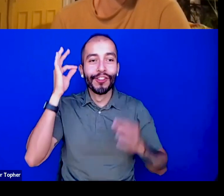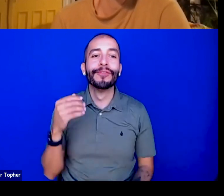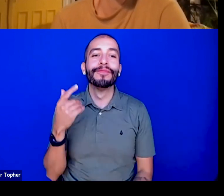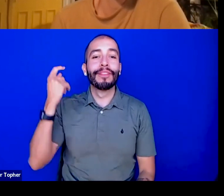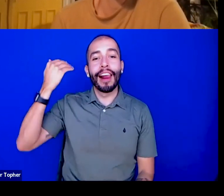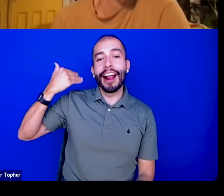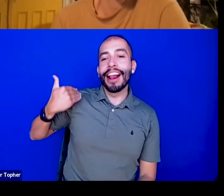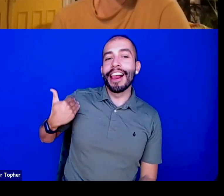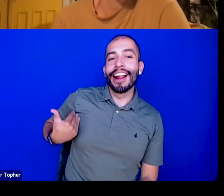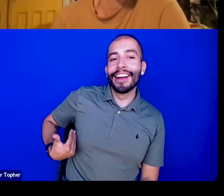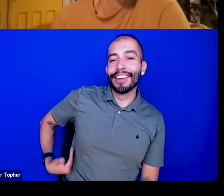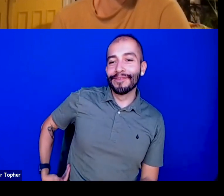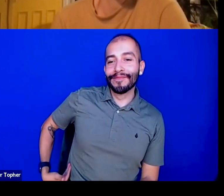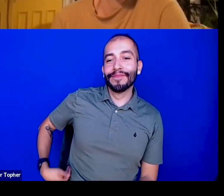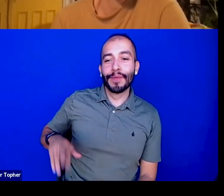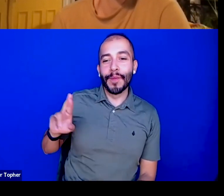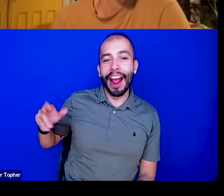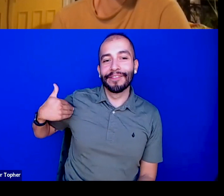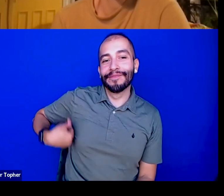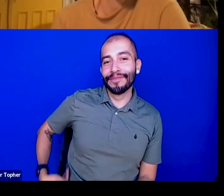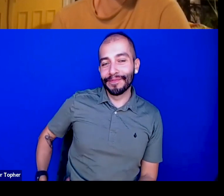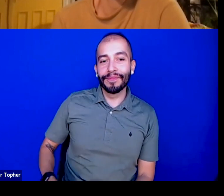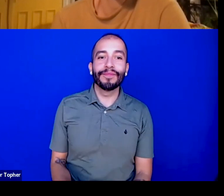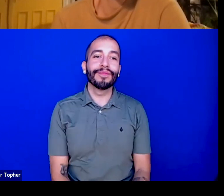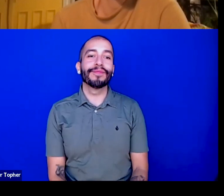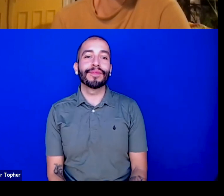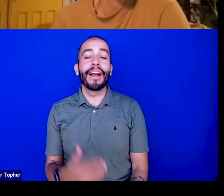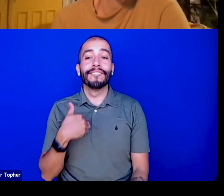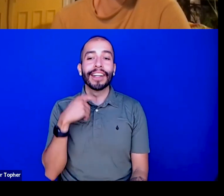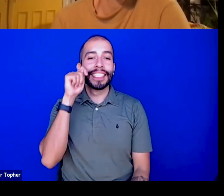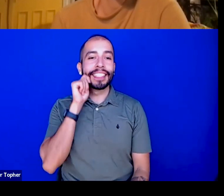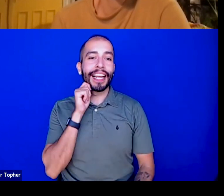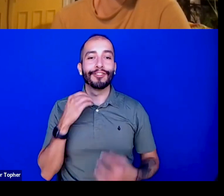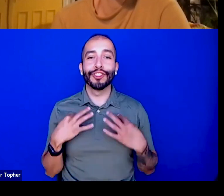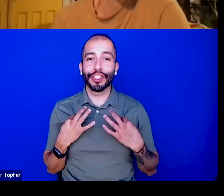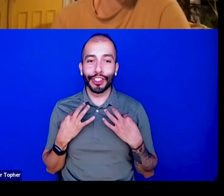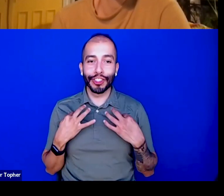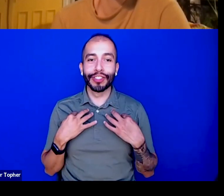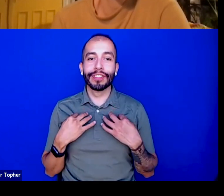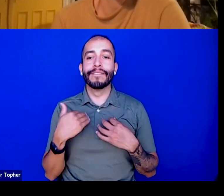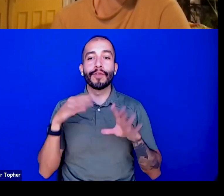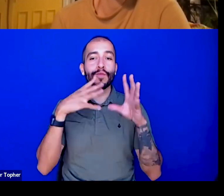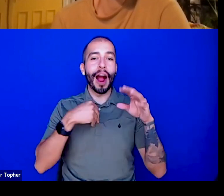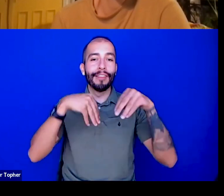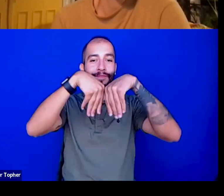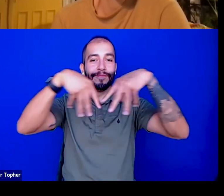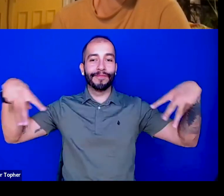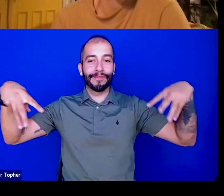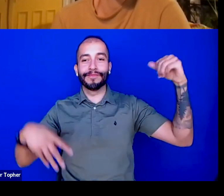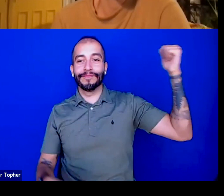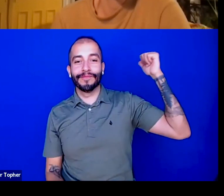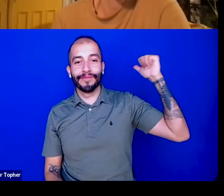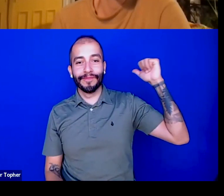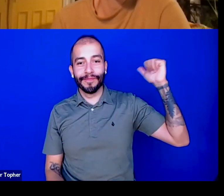a white curtain in the background with a peak of my favorite color, yellow wall. I